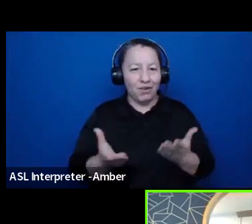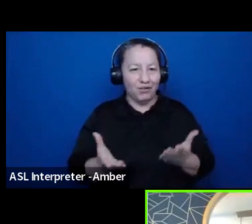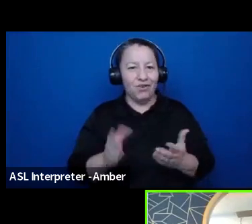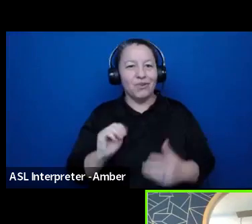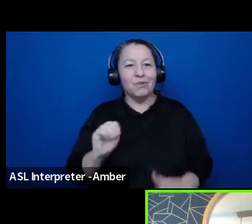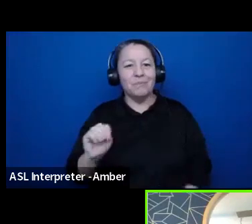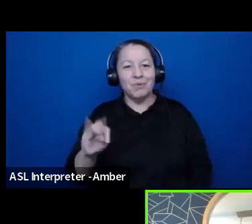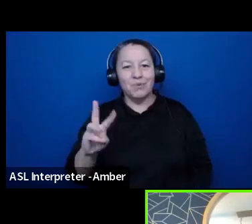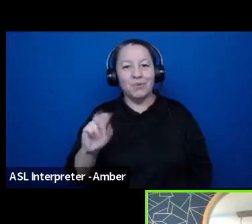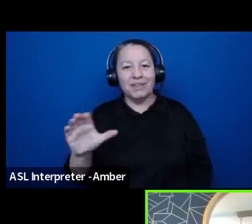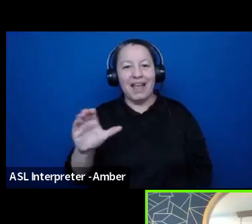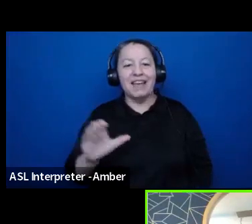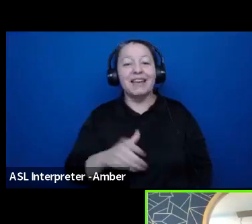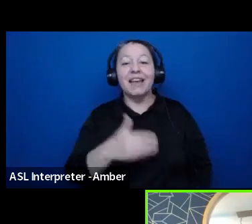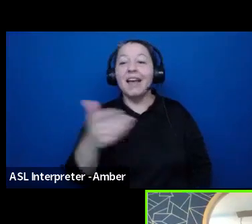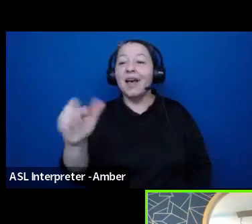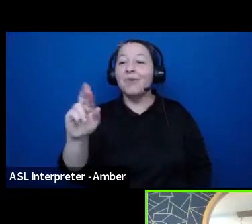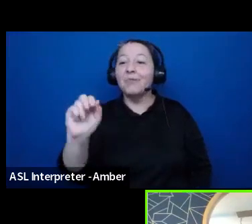And Rebecca.